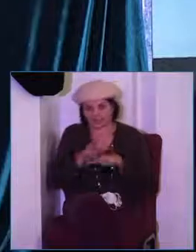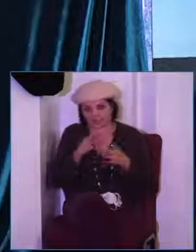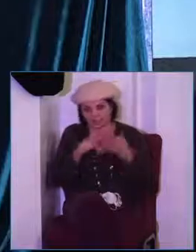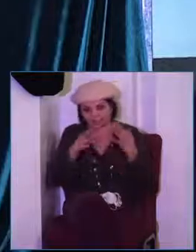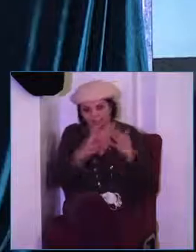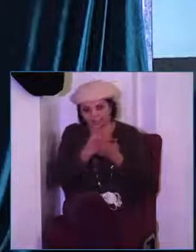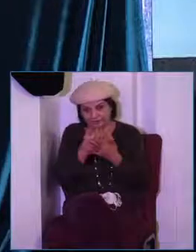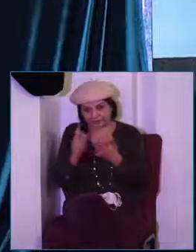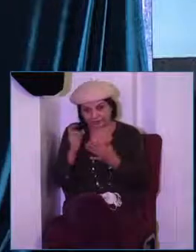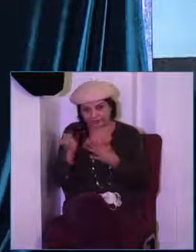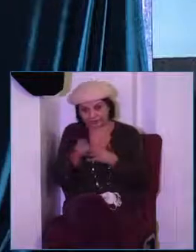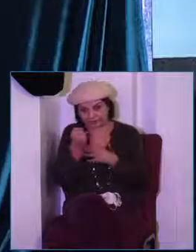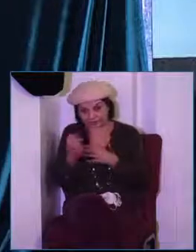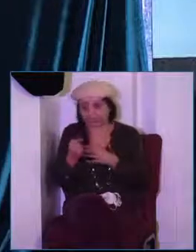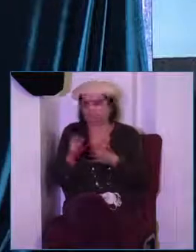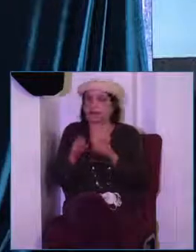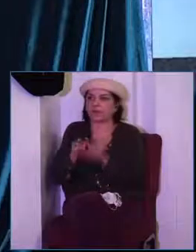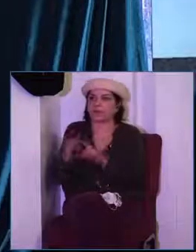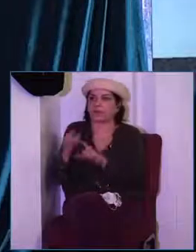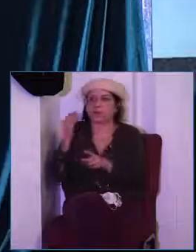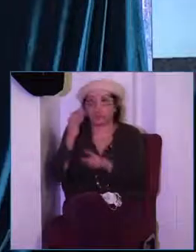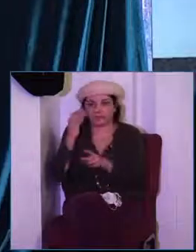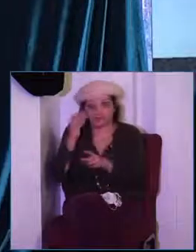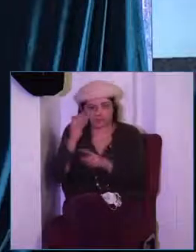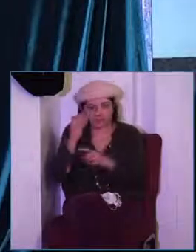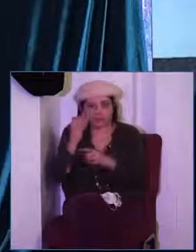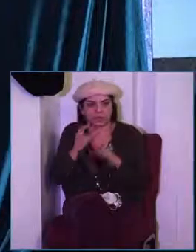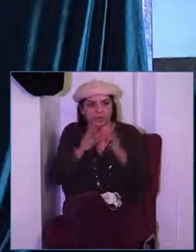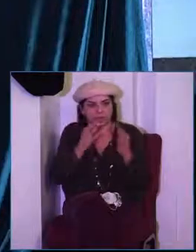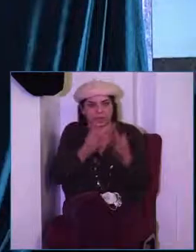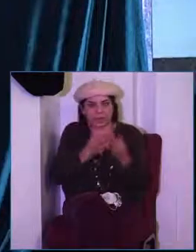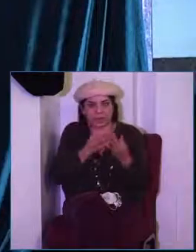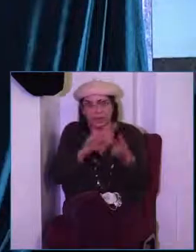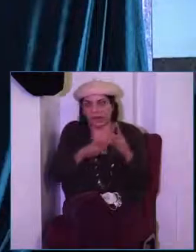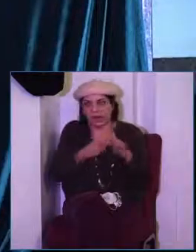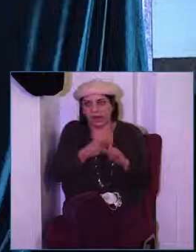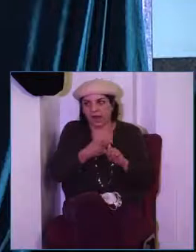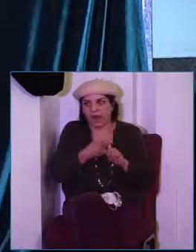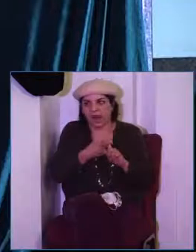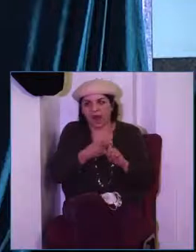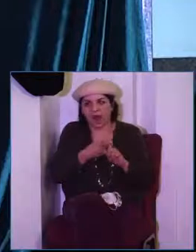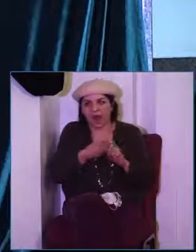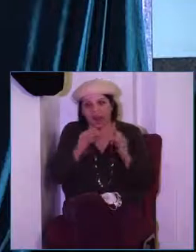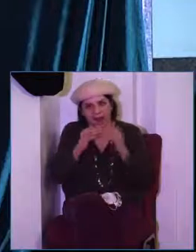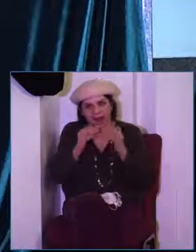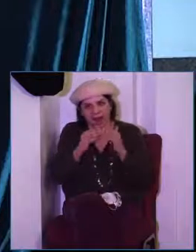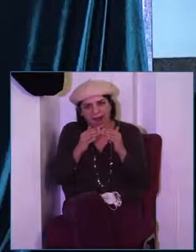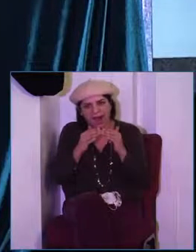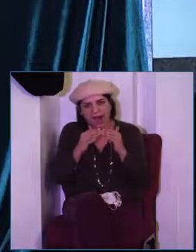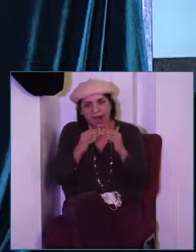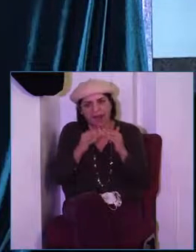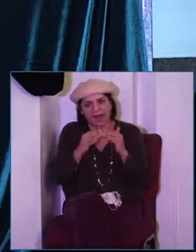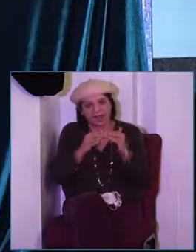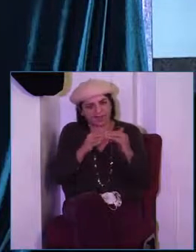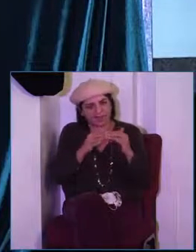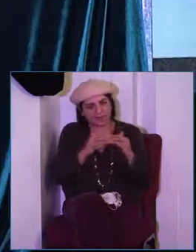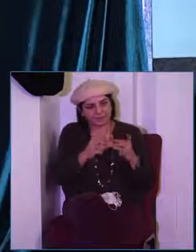also know that I have family and friends that are just as upset as the other family and friends that are jubilant.